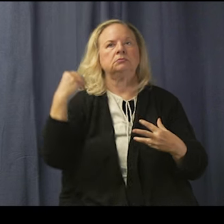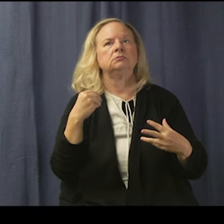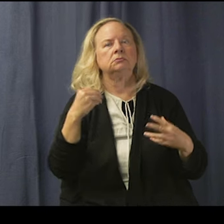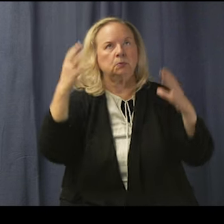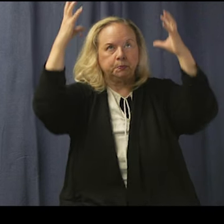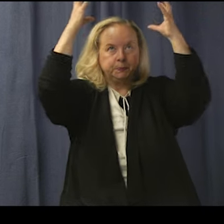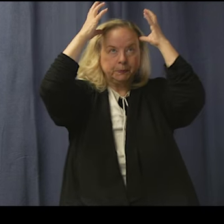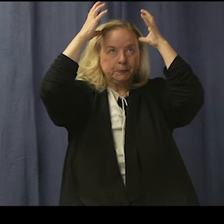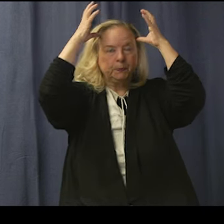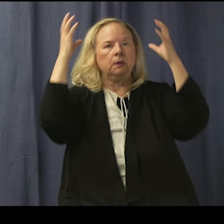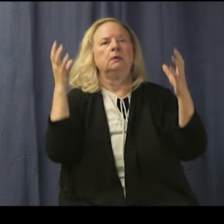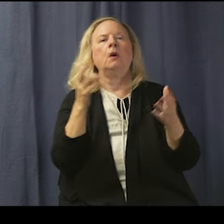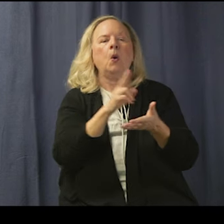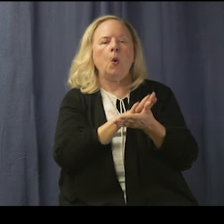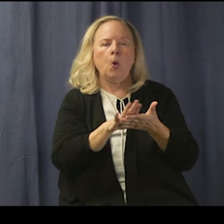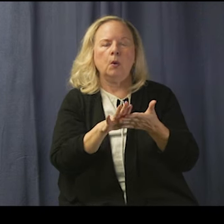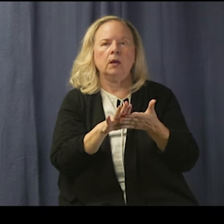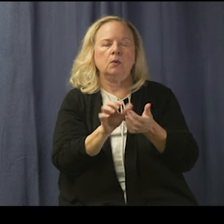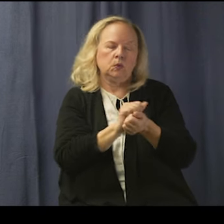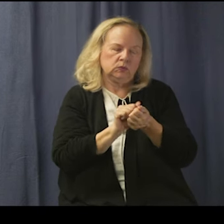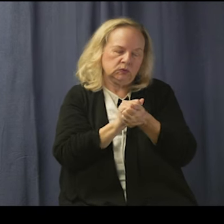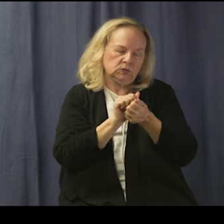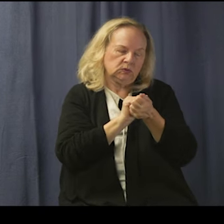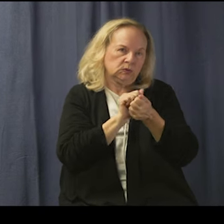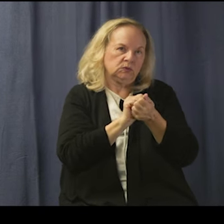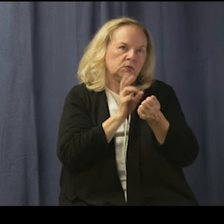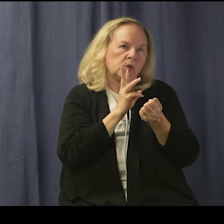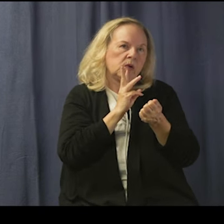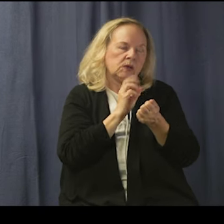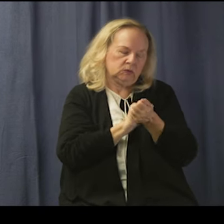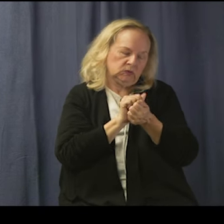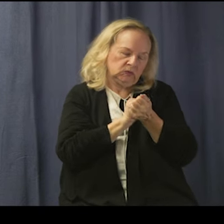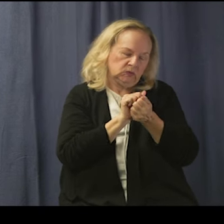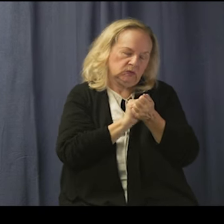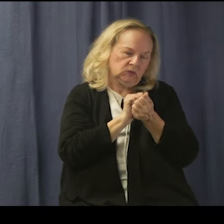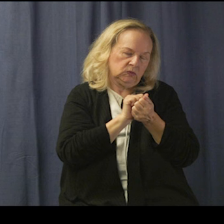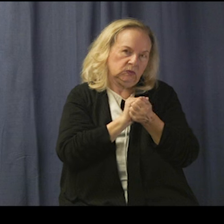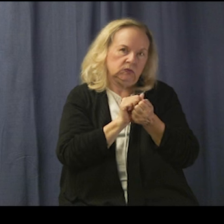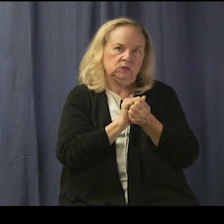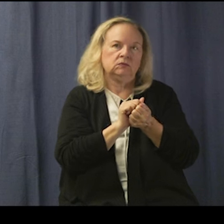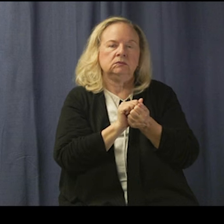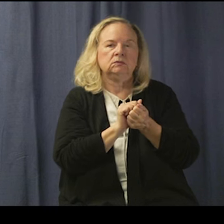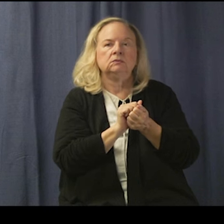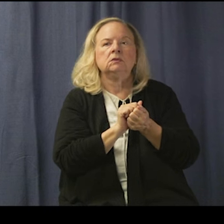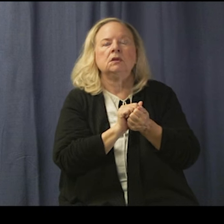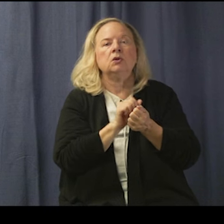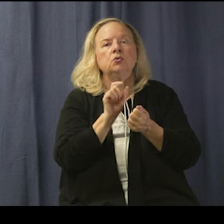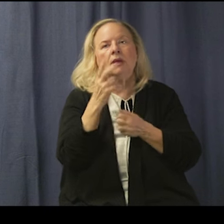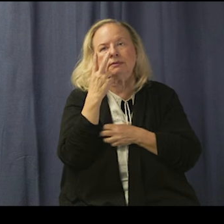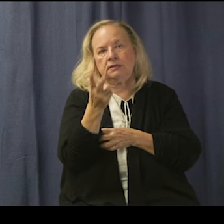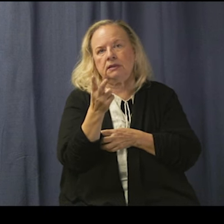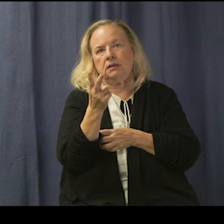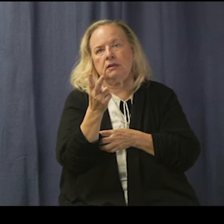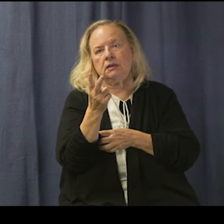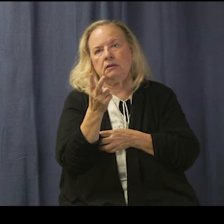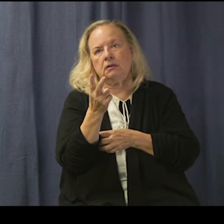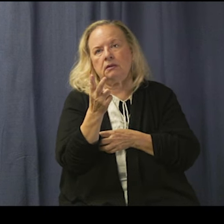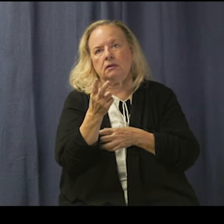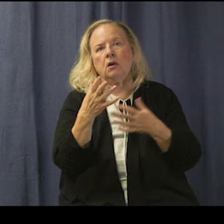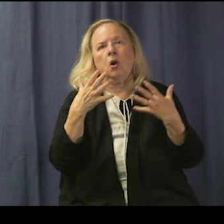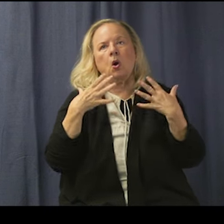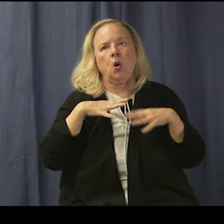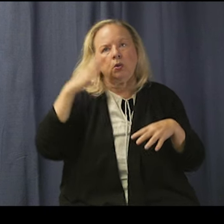attired? These are holy garments. Therefore, shall he wash his flesh in water and so put them on. One thing I just want to bring out, you can see he had to put on a